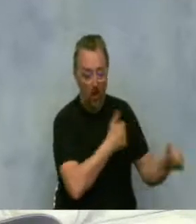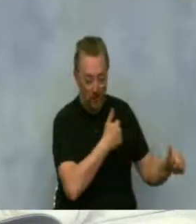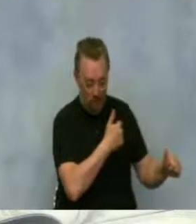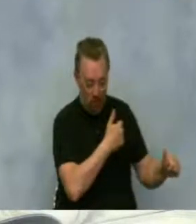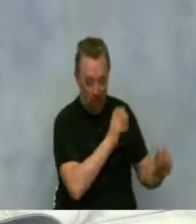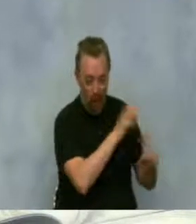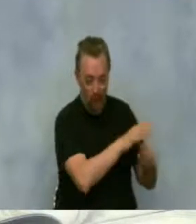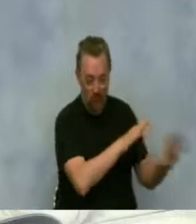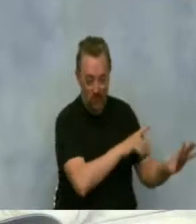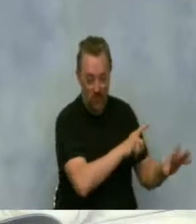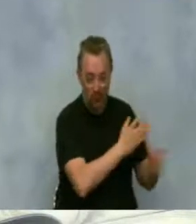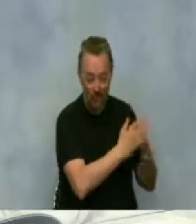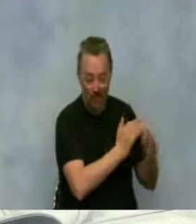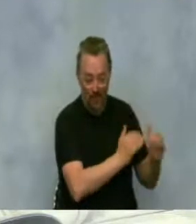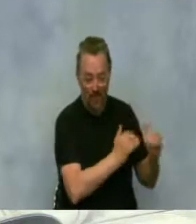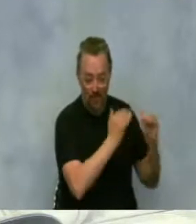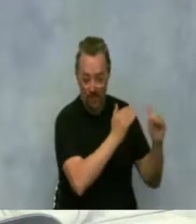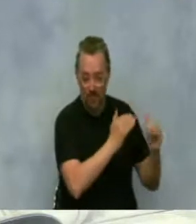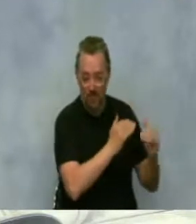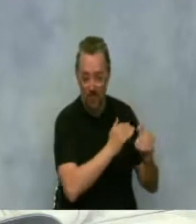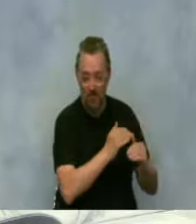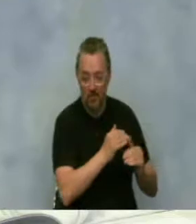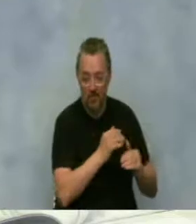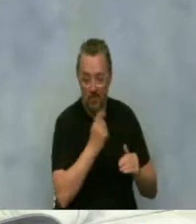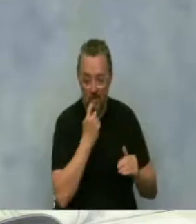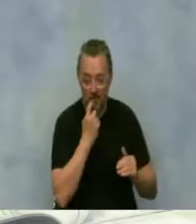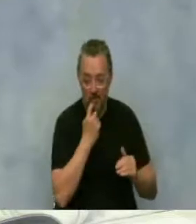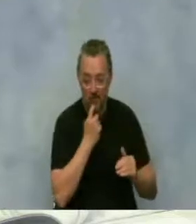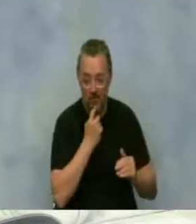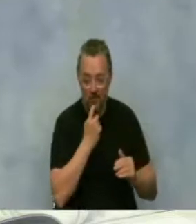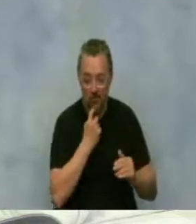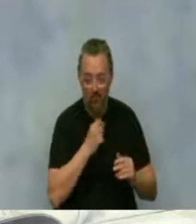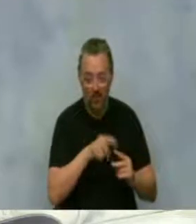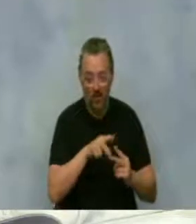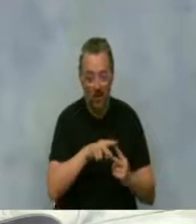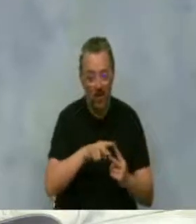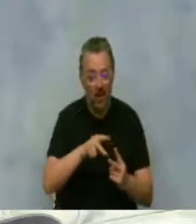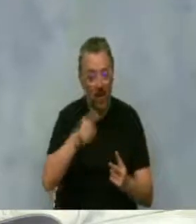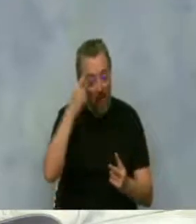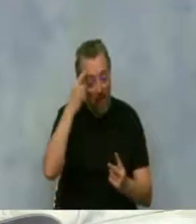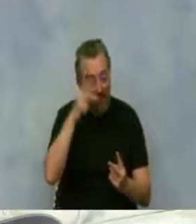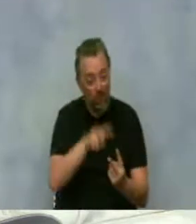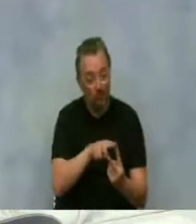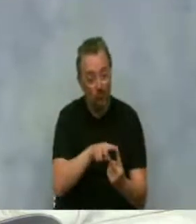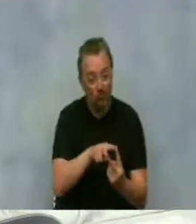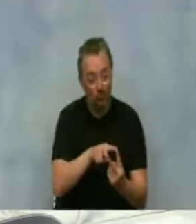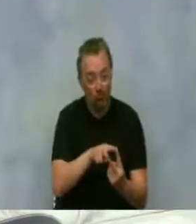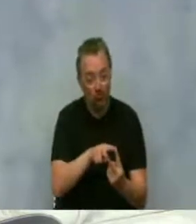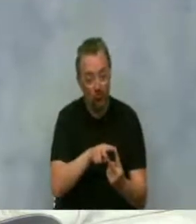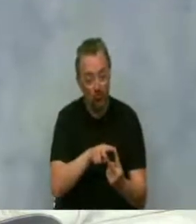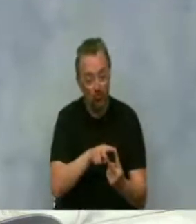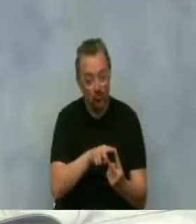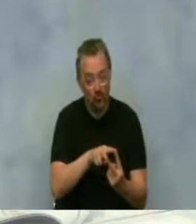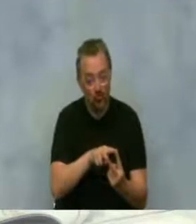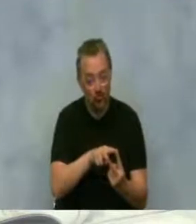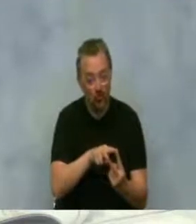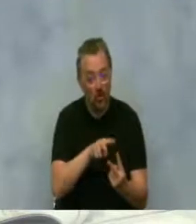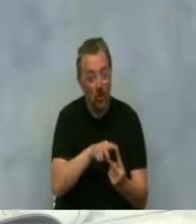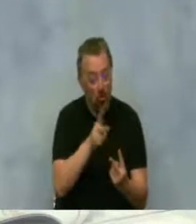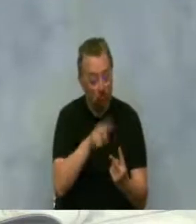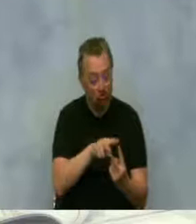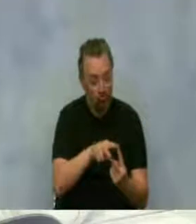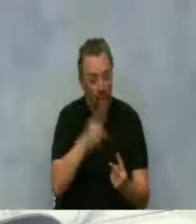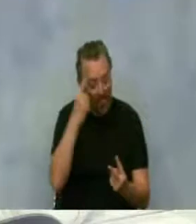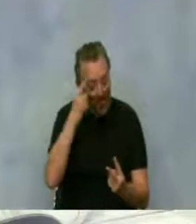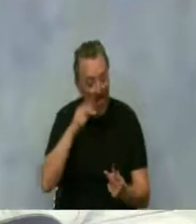which is substantially higher. I'm aware that the rate is actually lower than current domestic rates. Oh right, okay, that's contrary to what I was advised.